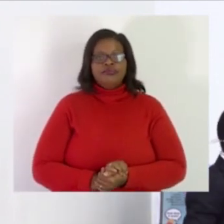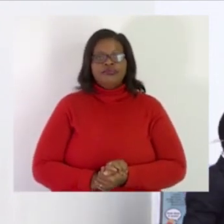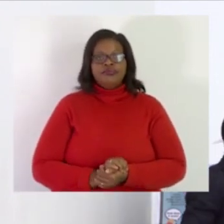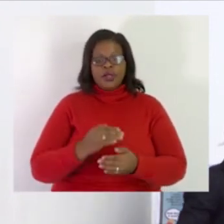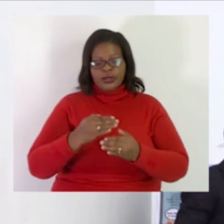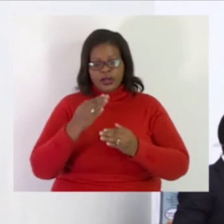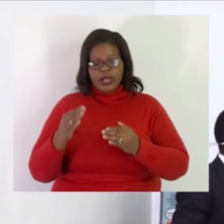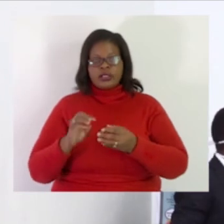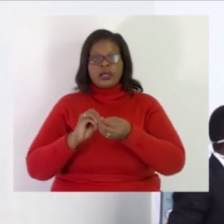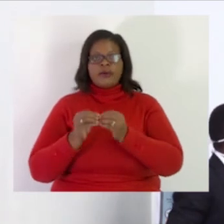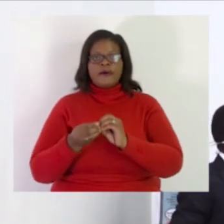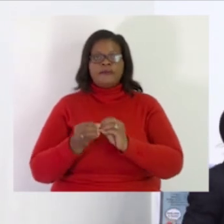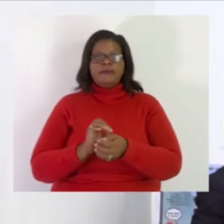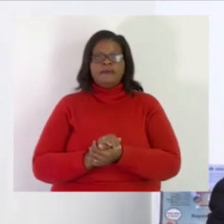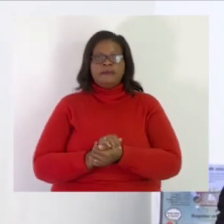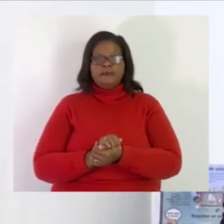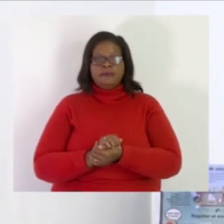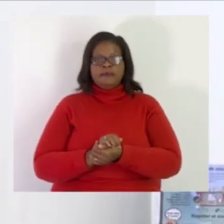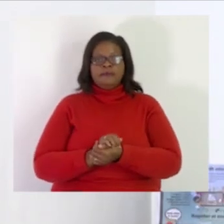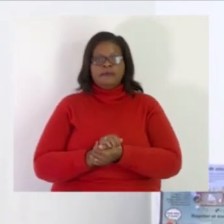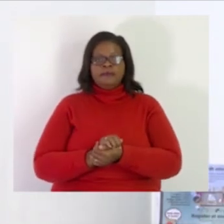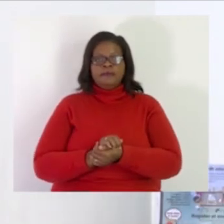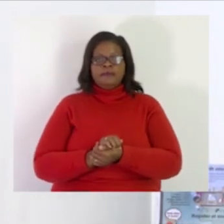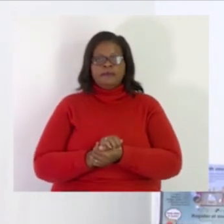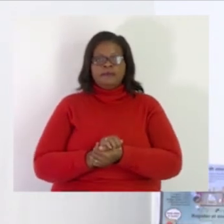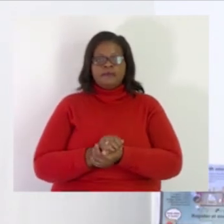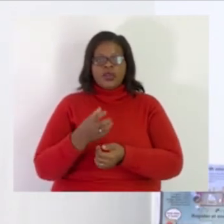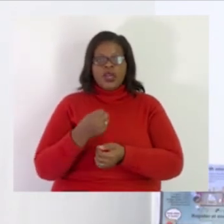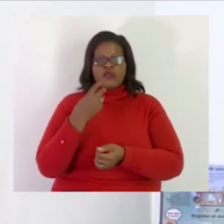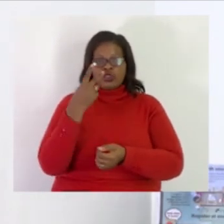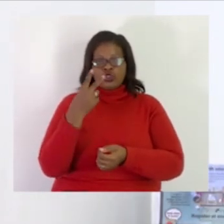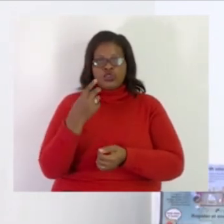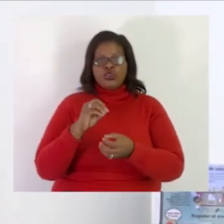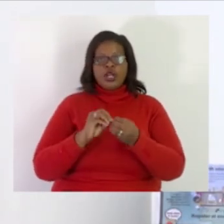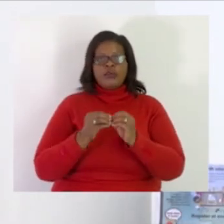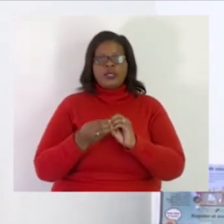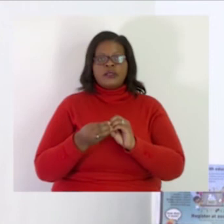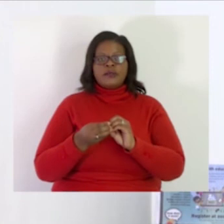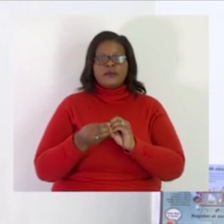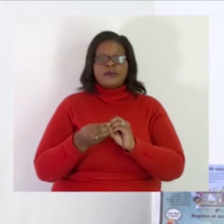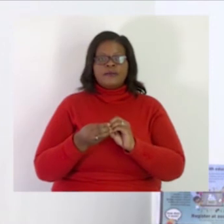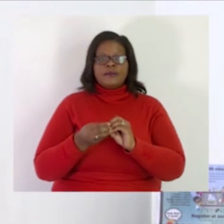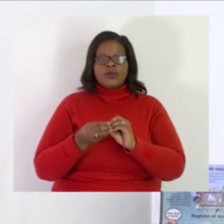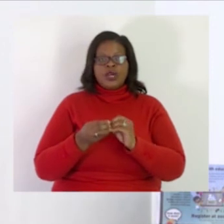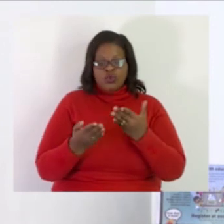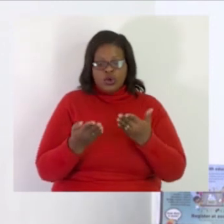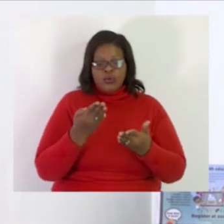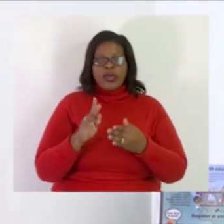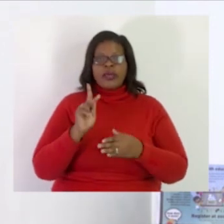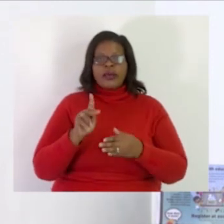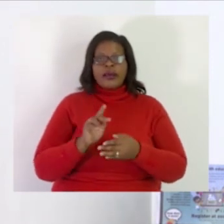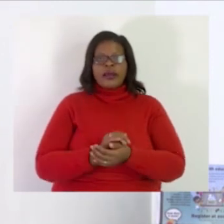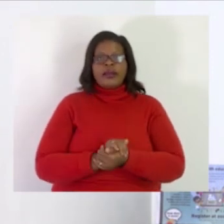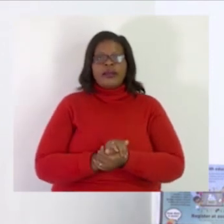The next one, we have two numbers. This one is gone. We have two numbers that we have to compare also.